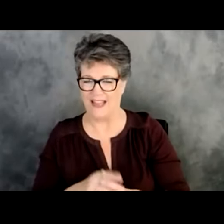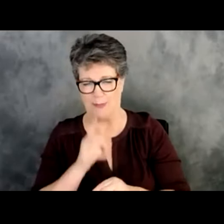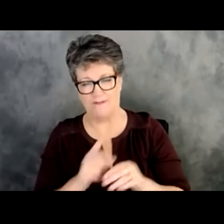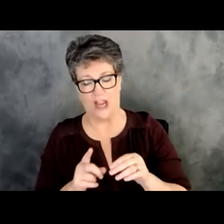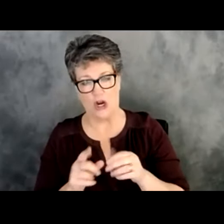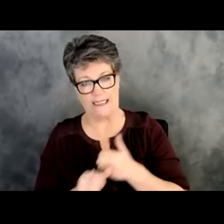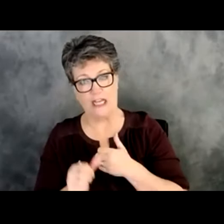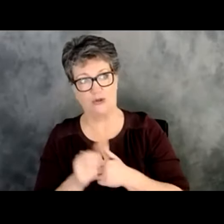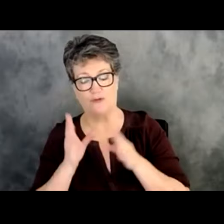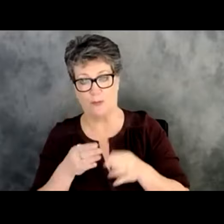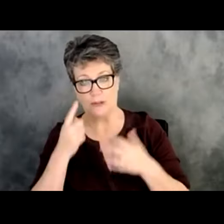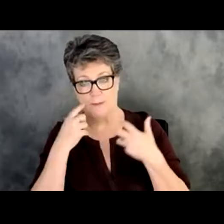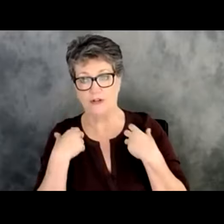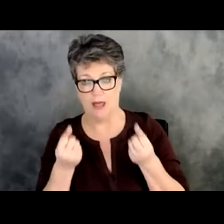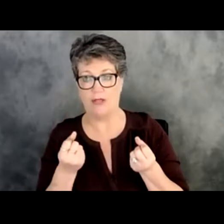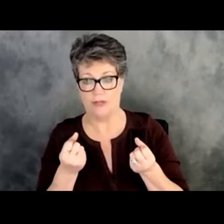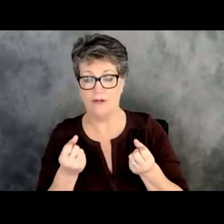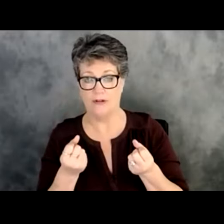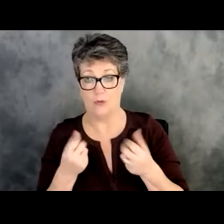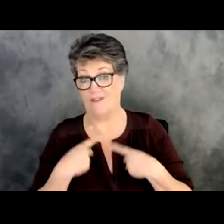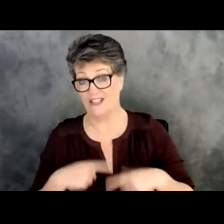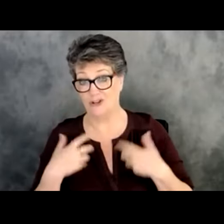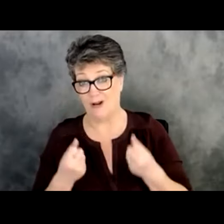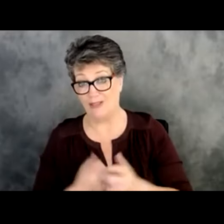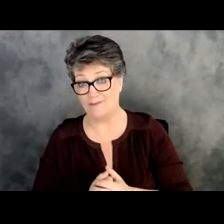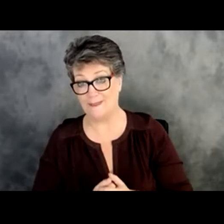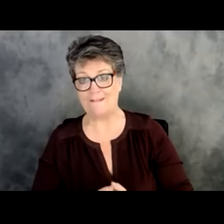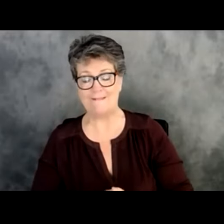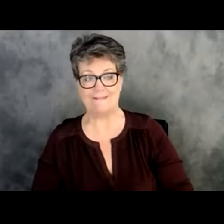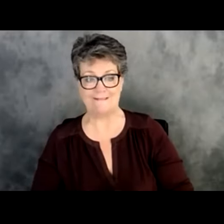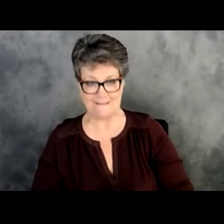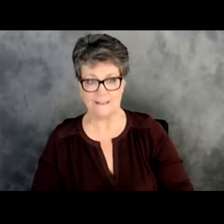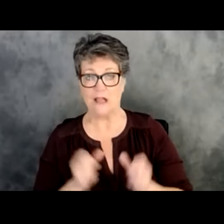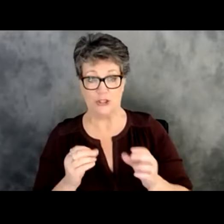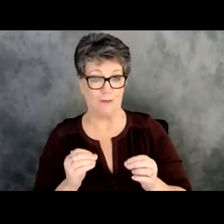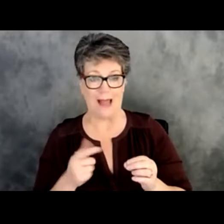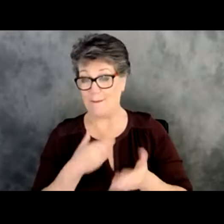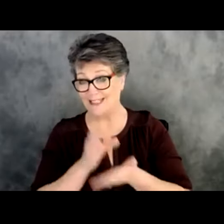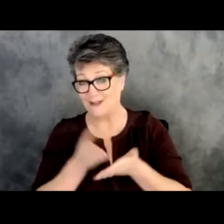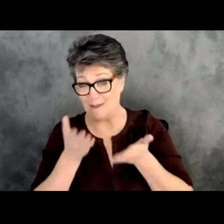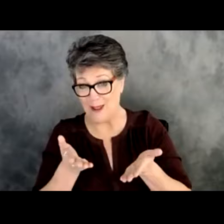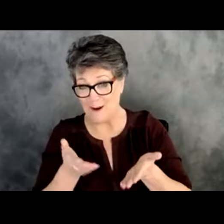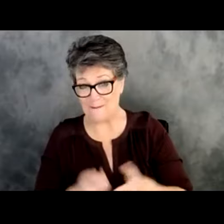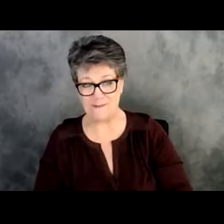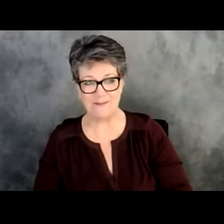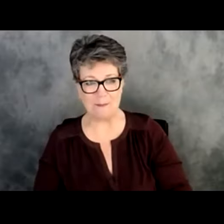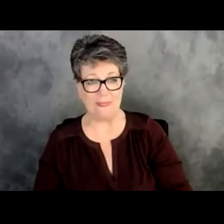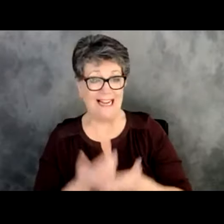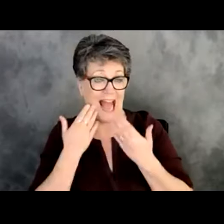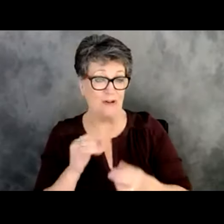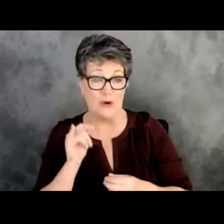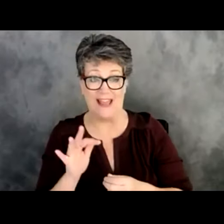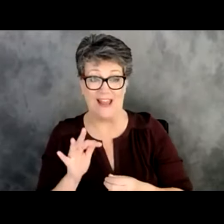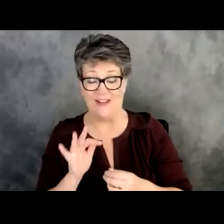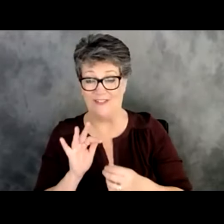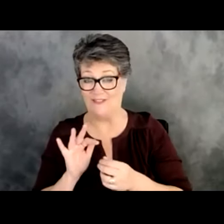for someone's mental health or physical health. So I'm going to stop there. I don't know if I